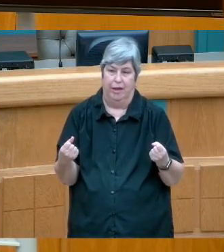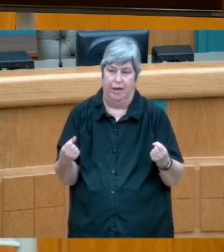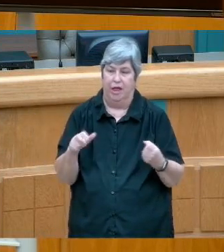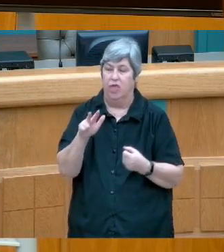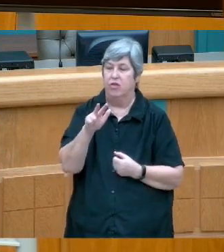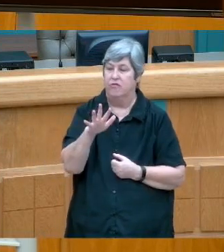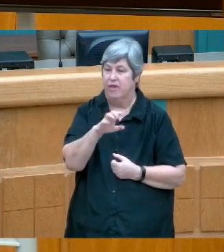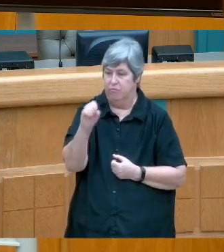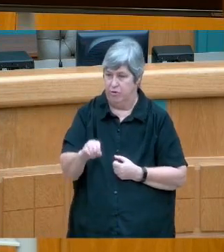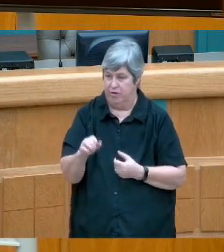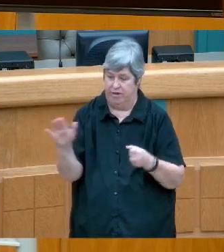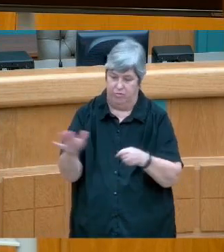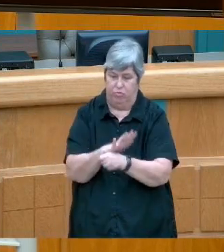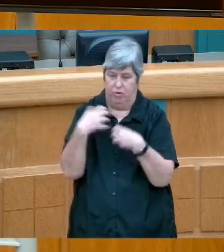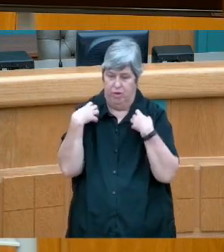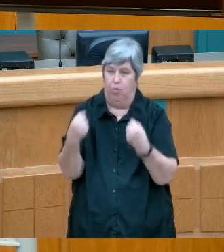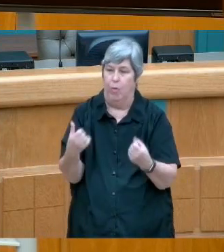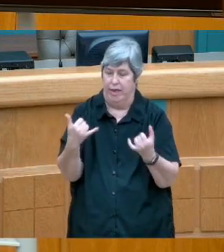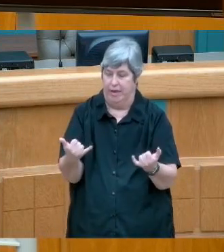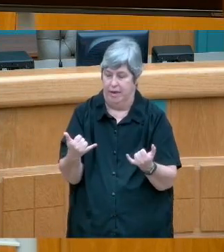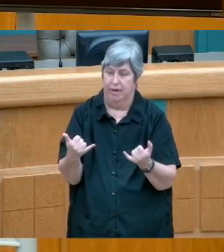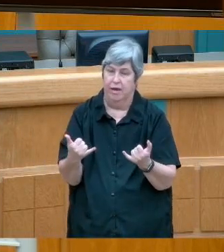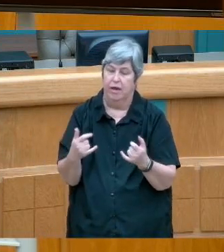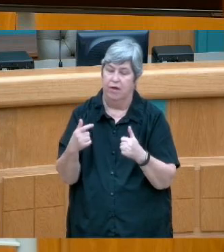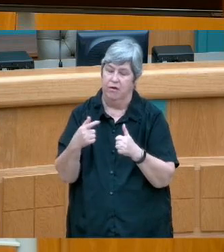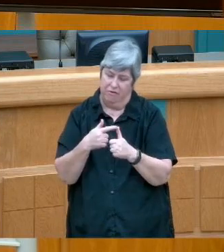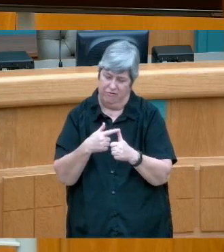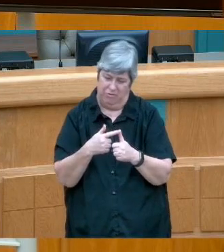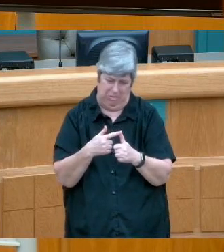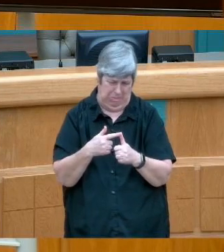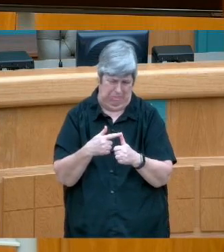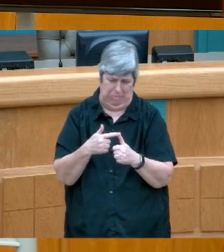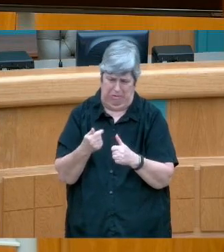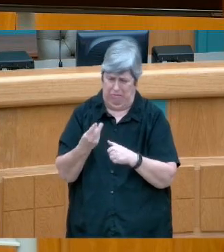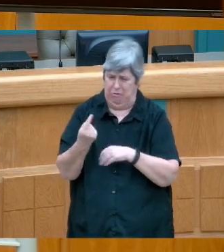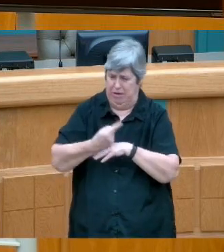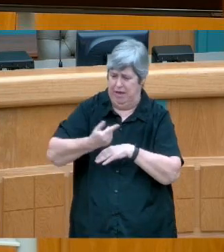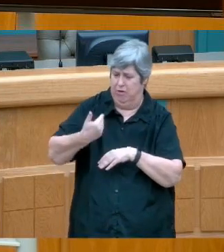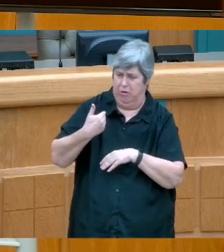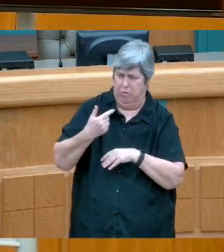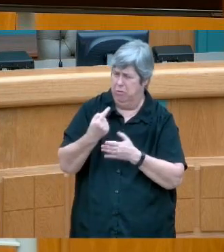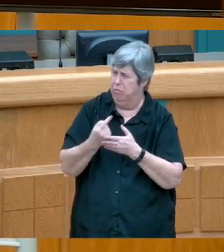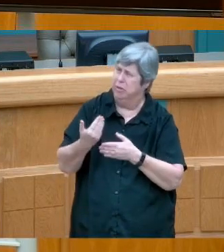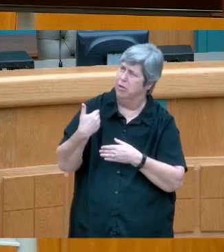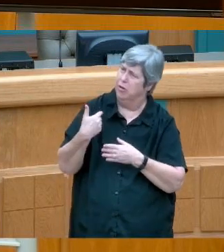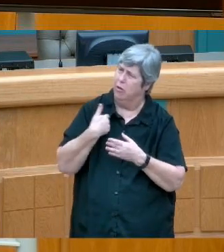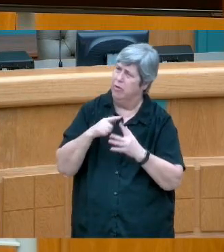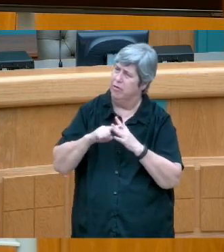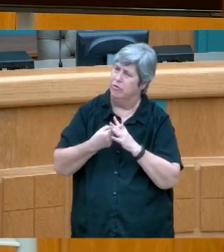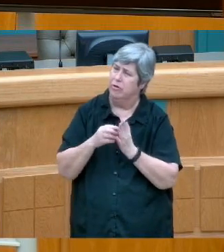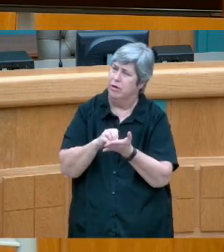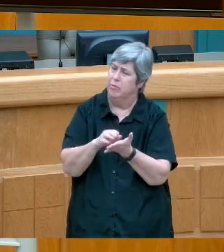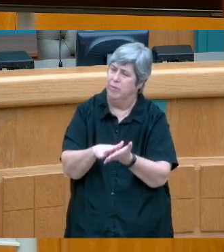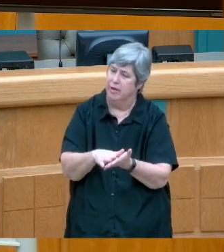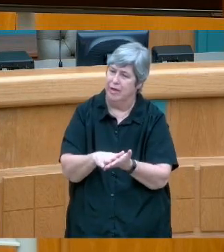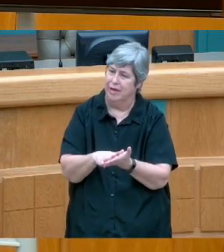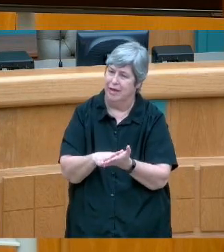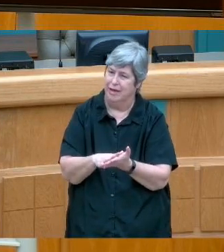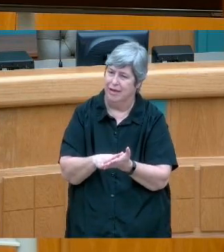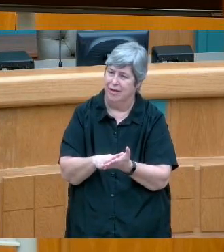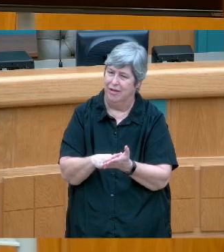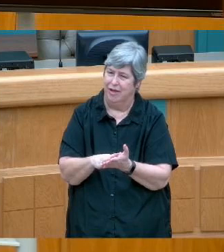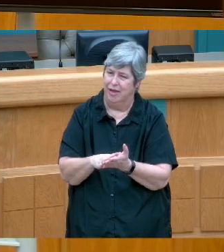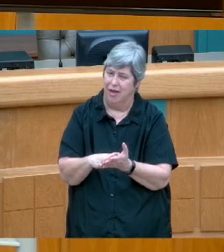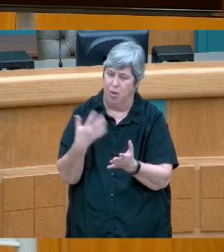35% rate. And so when we first started tracking this just a couple of days ago or a week ago or so, the lighter slice was